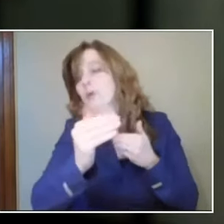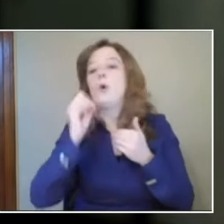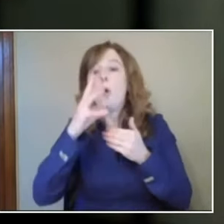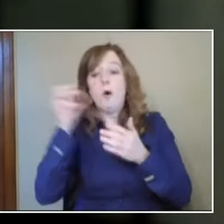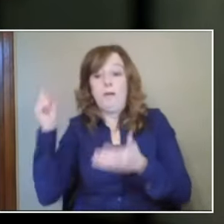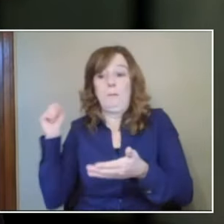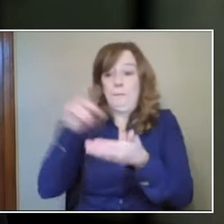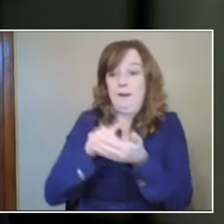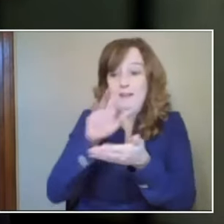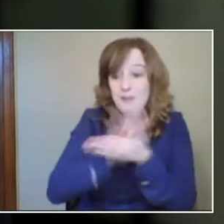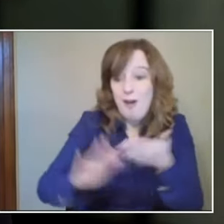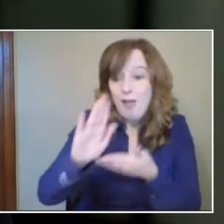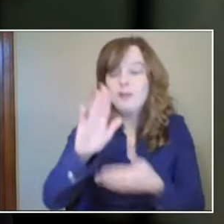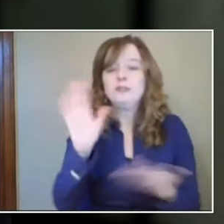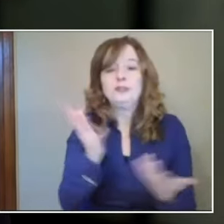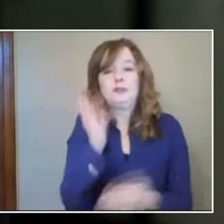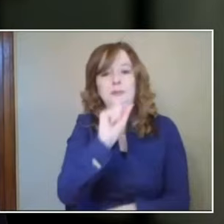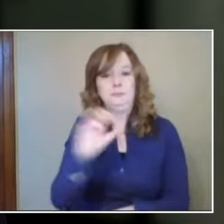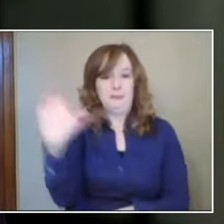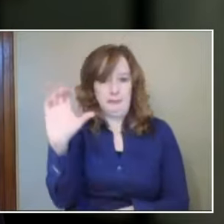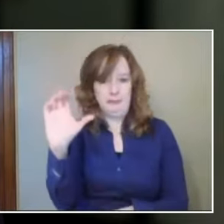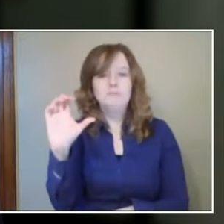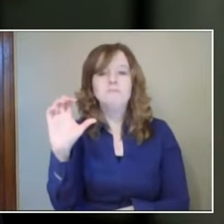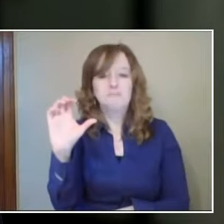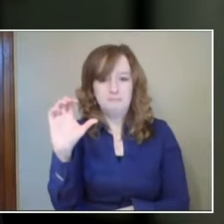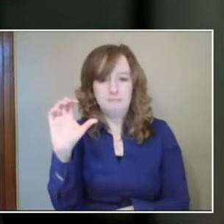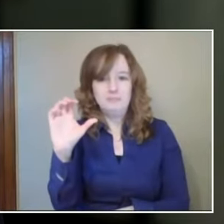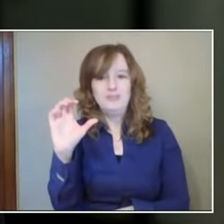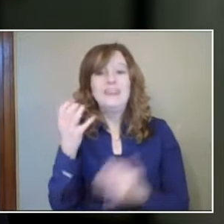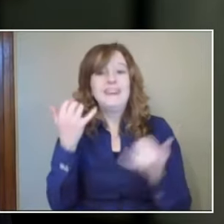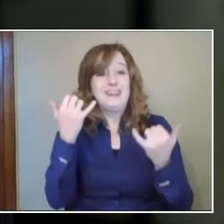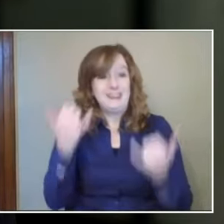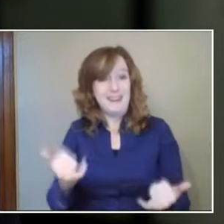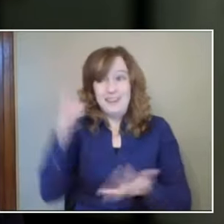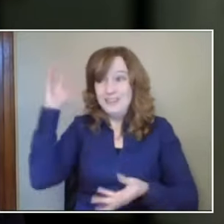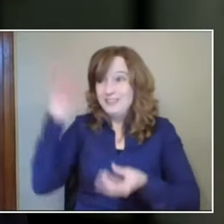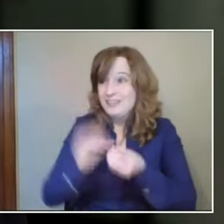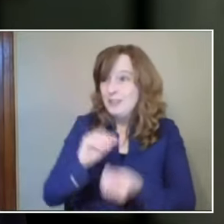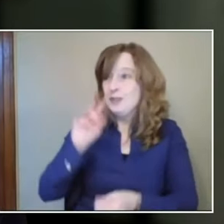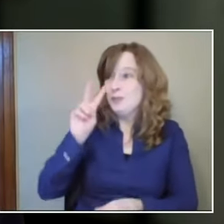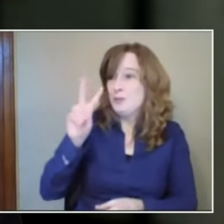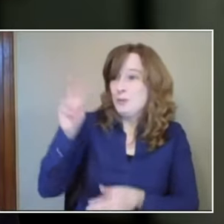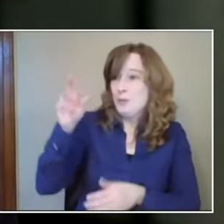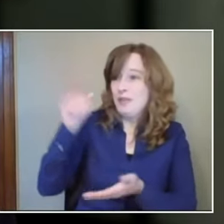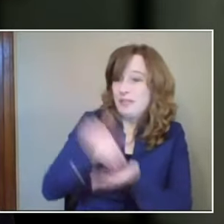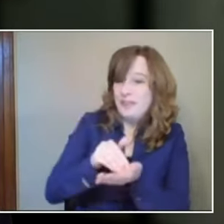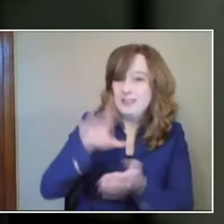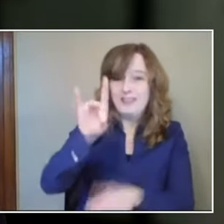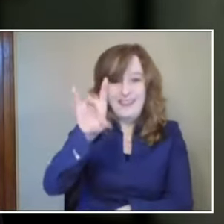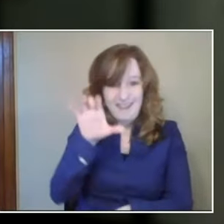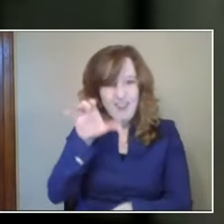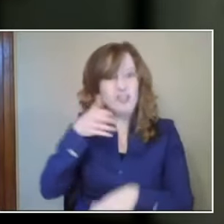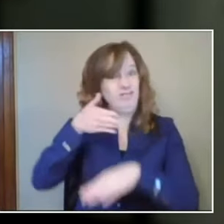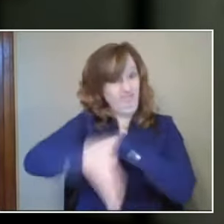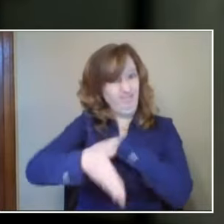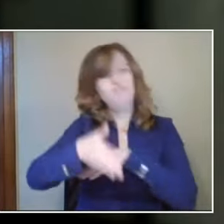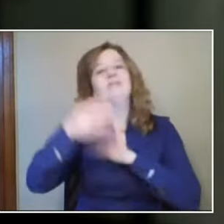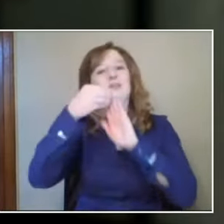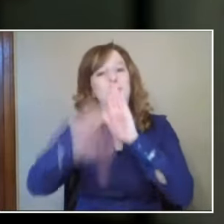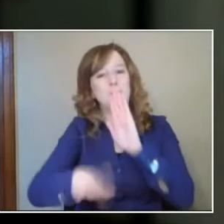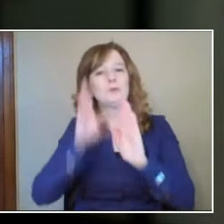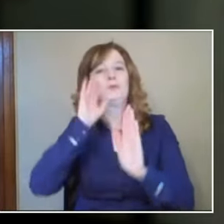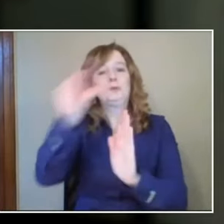class continues that tradition with over 2,800 graduates joining the ranks of Columbus State